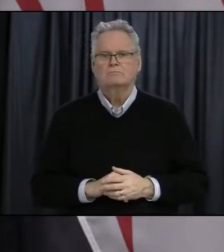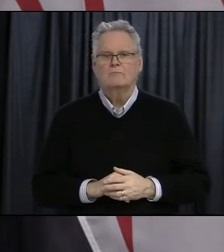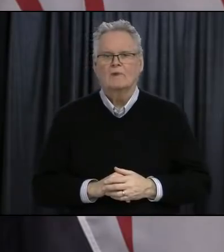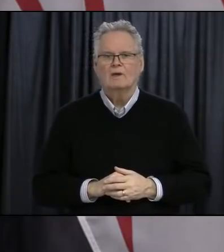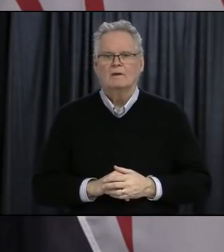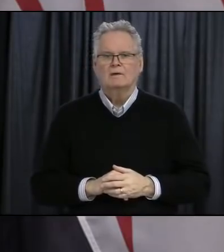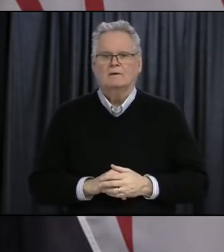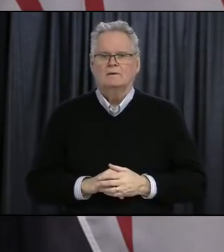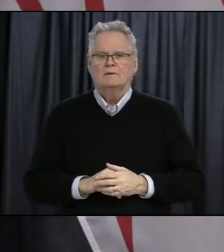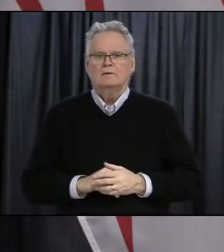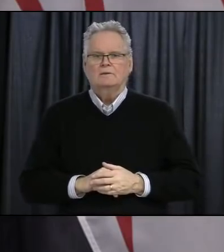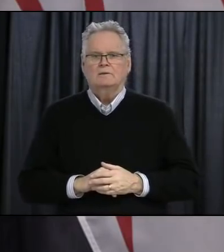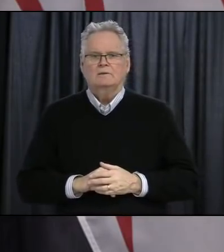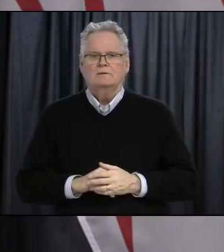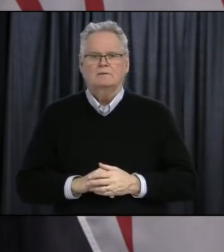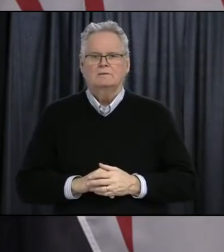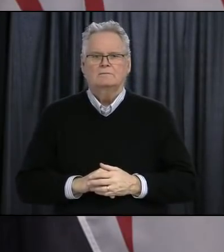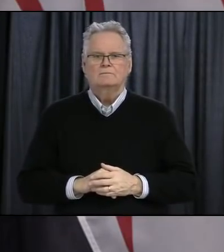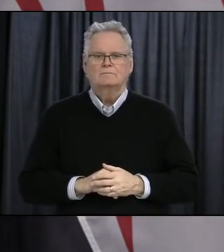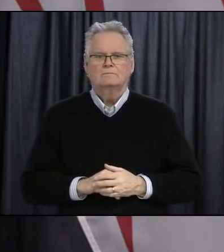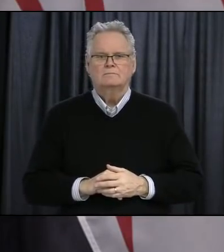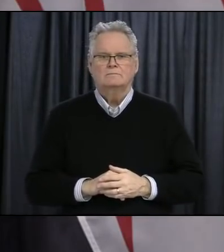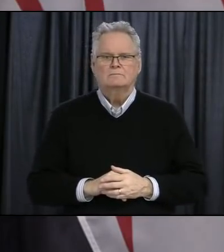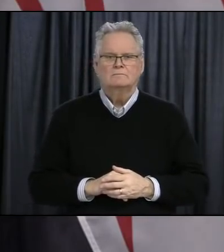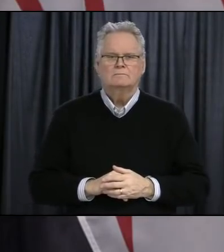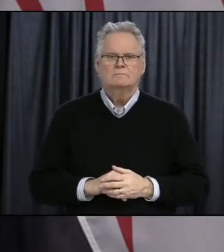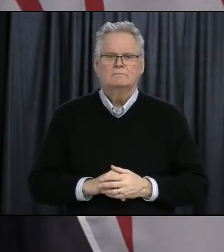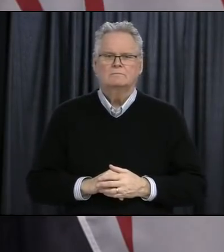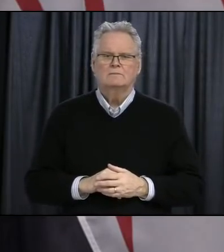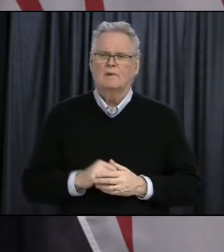thing. But I can try to answer a specific question.